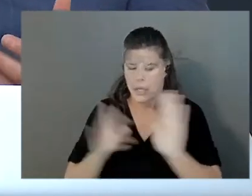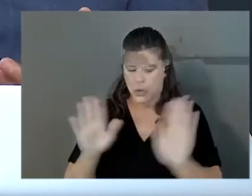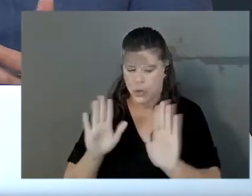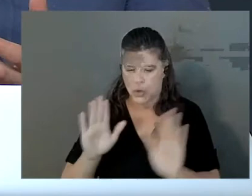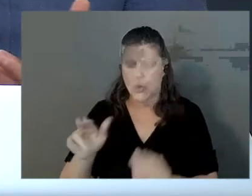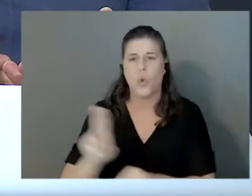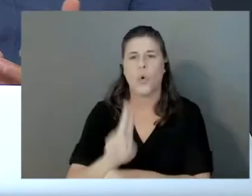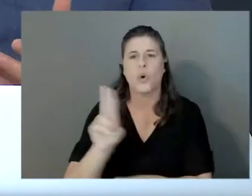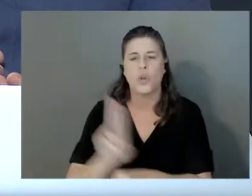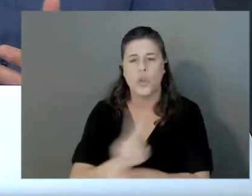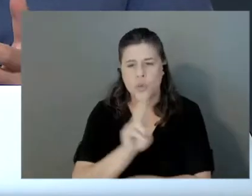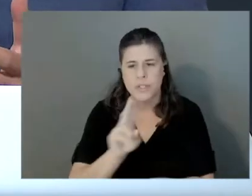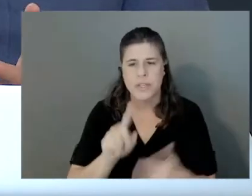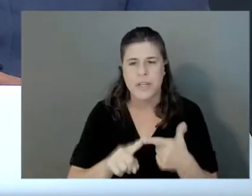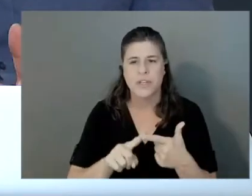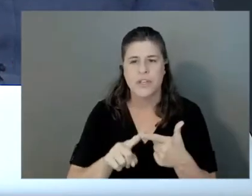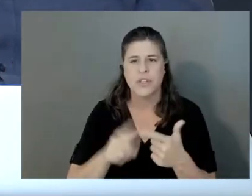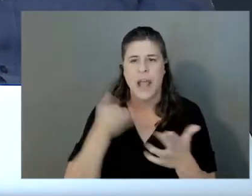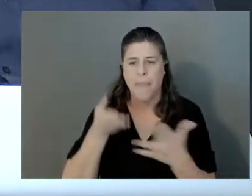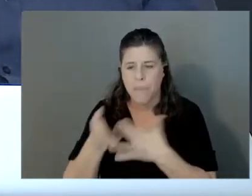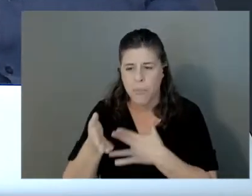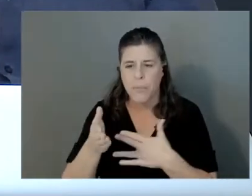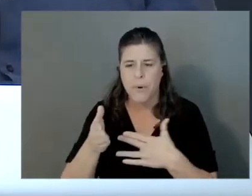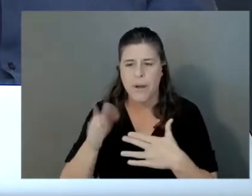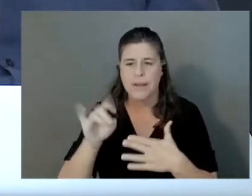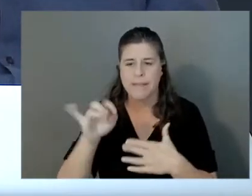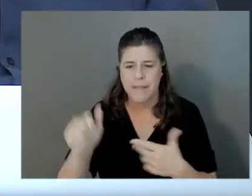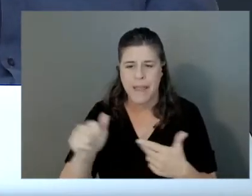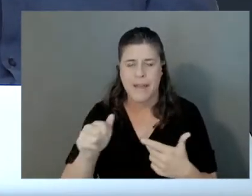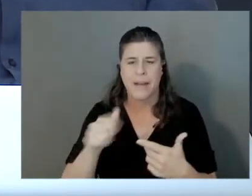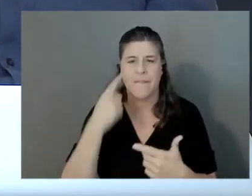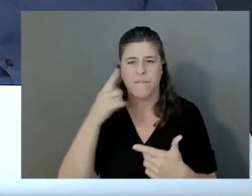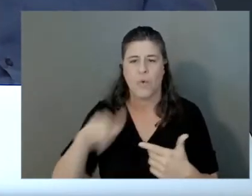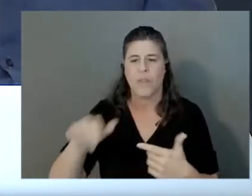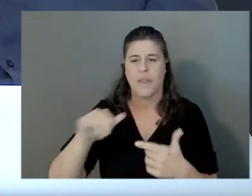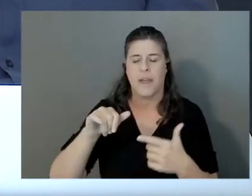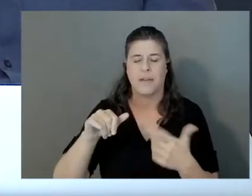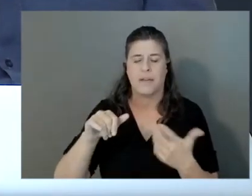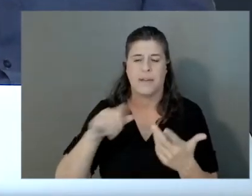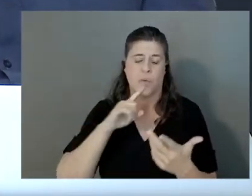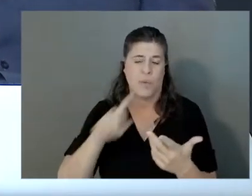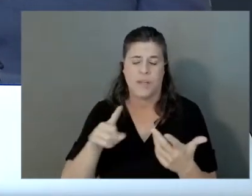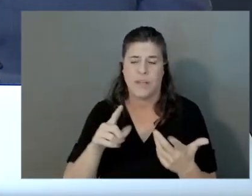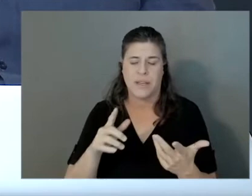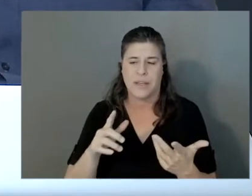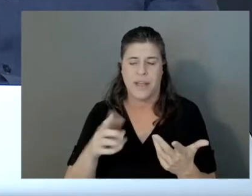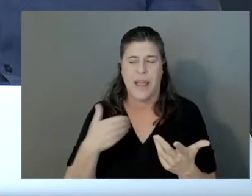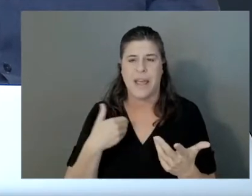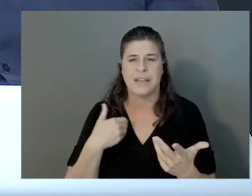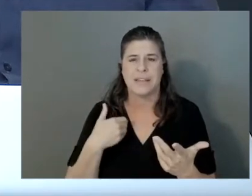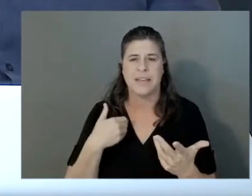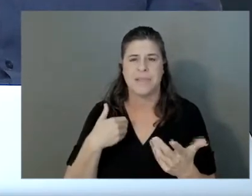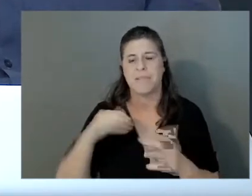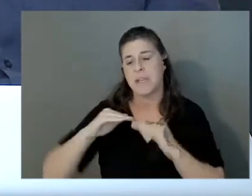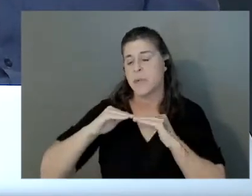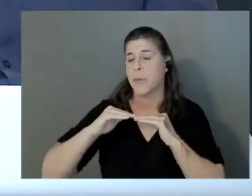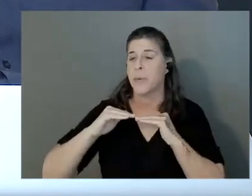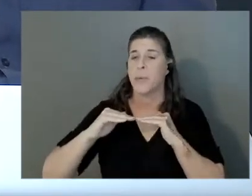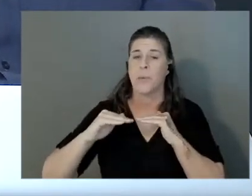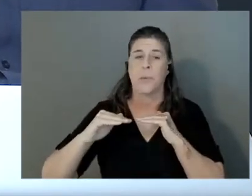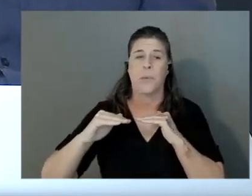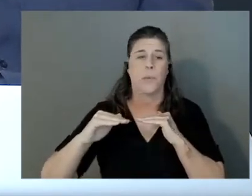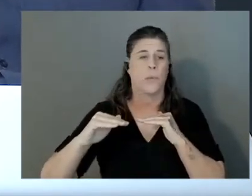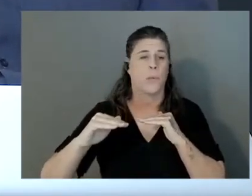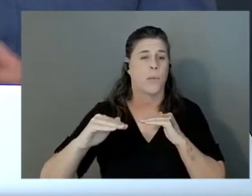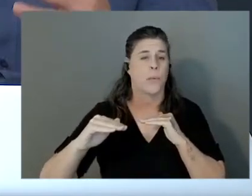and throughput data and throughput usage on the table has a kind of steady pattern in the future. Because if